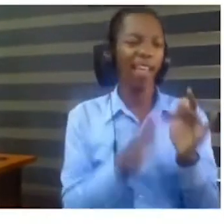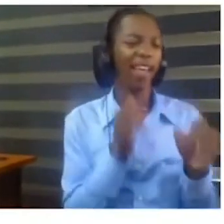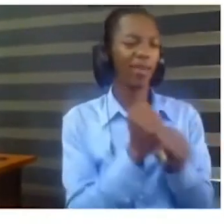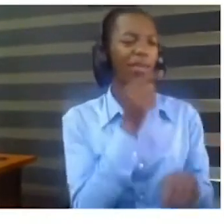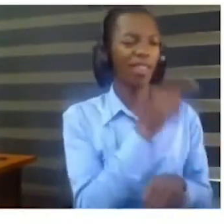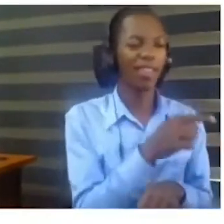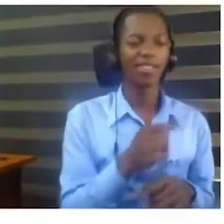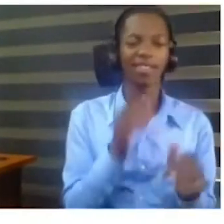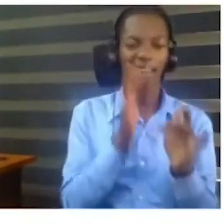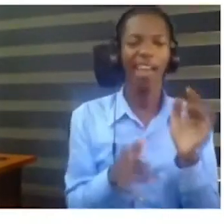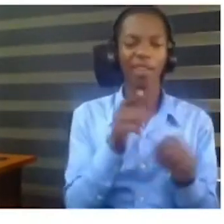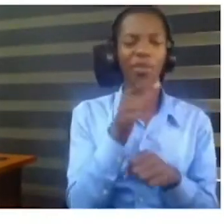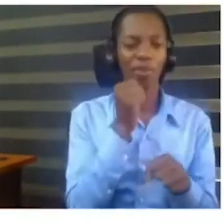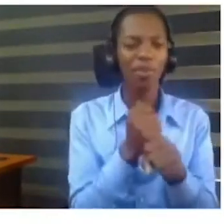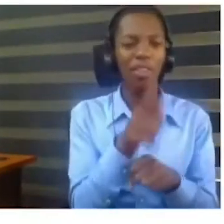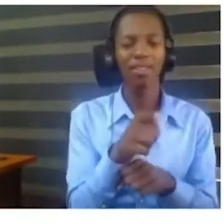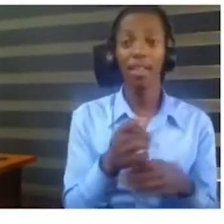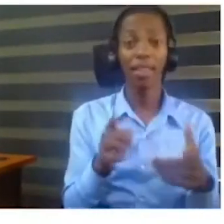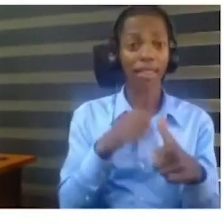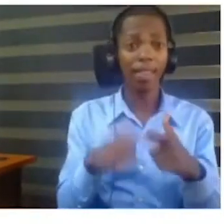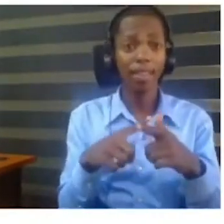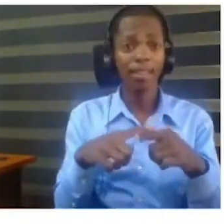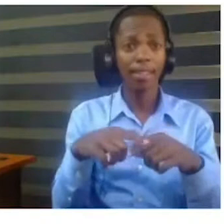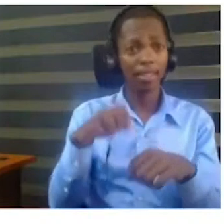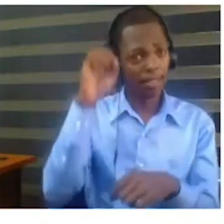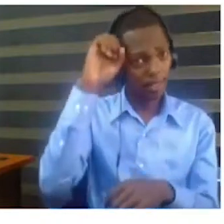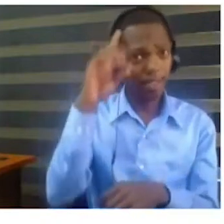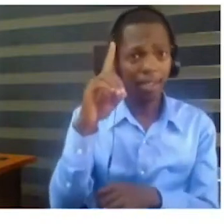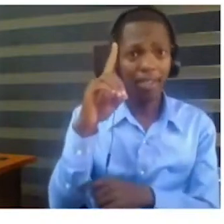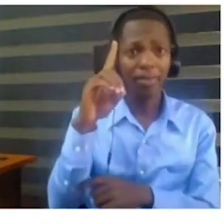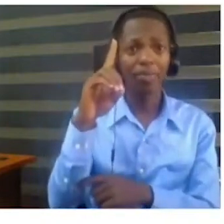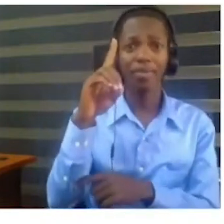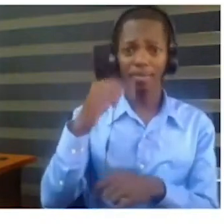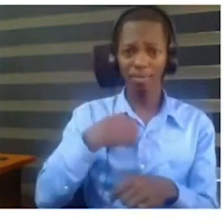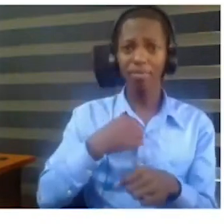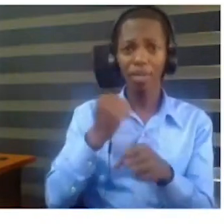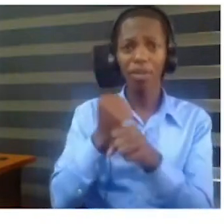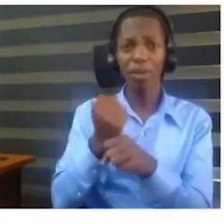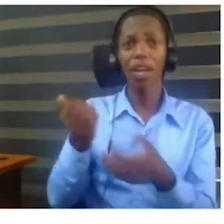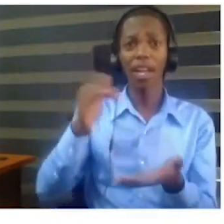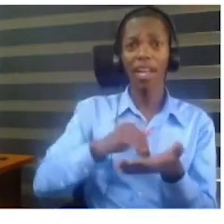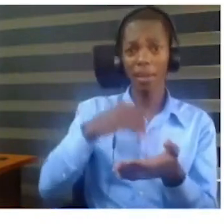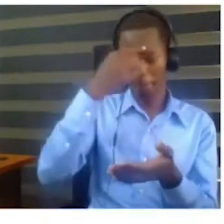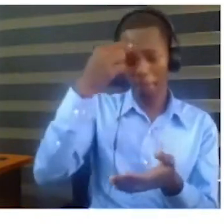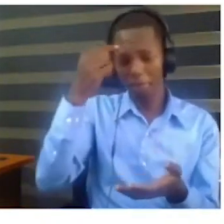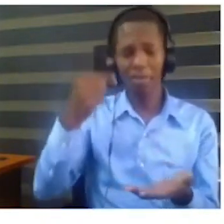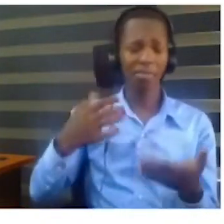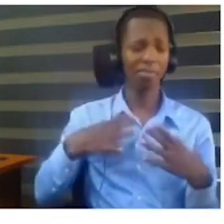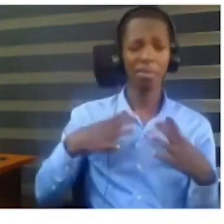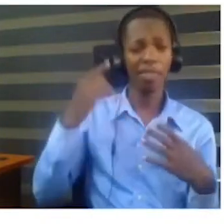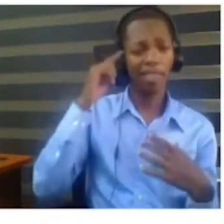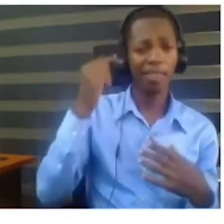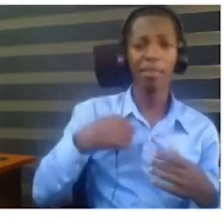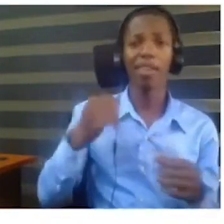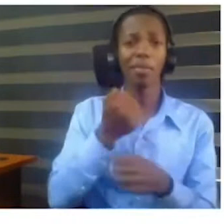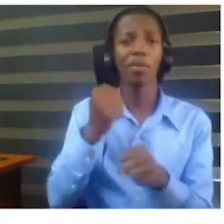education programs, I would be removed from them because people would assume that I wouldn't be able to participate. Then